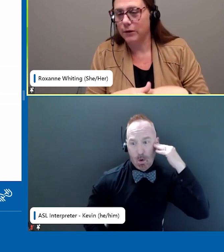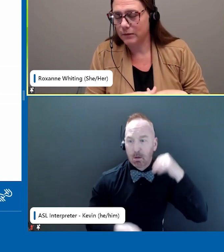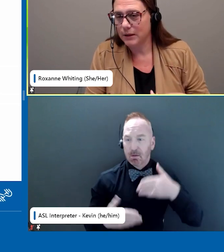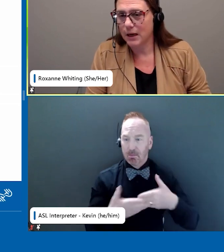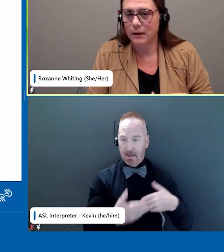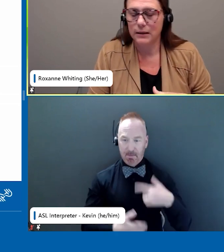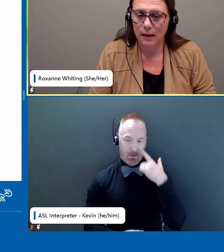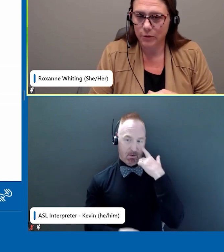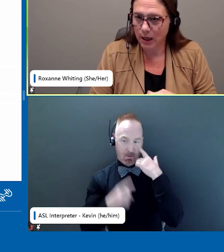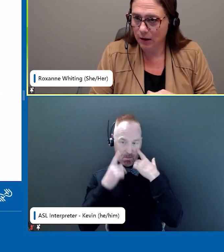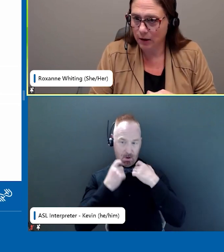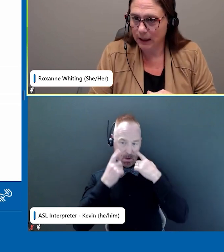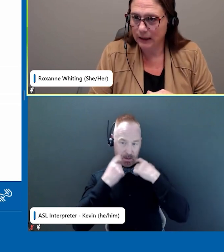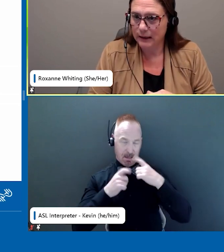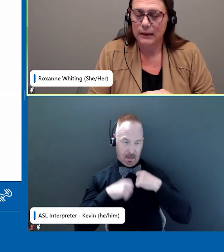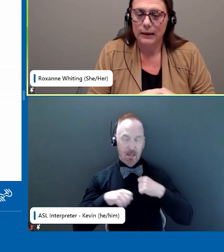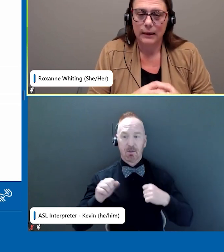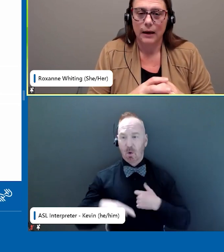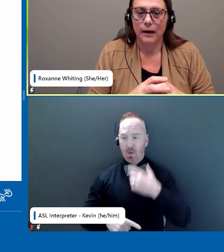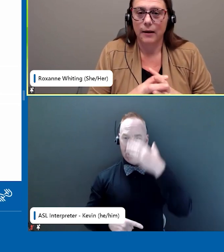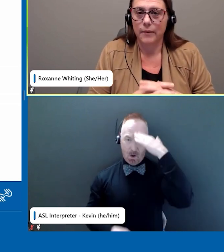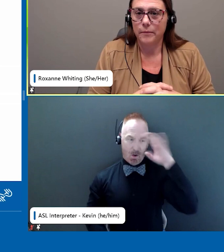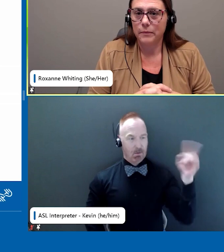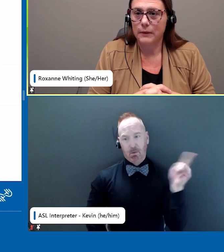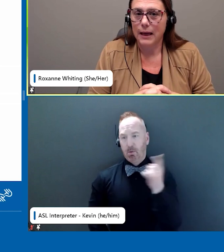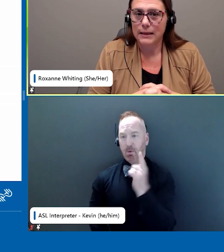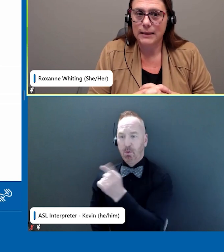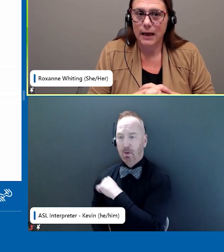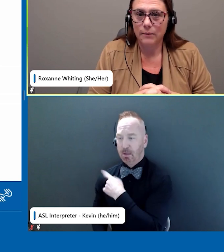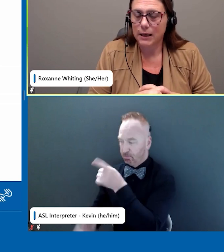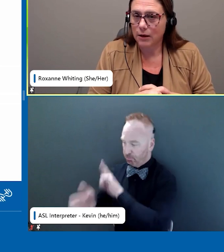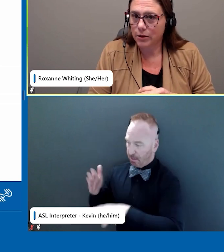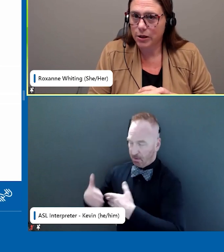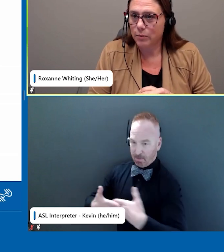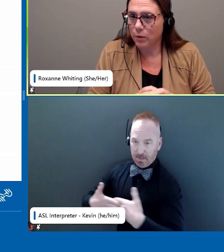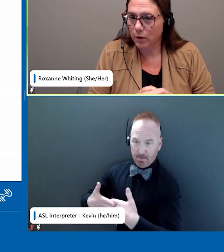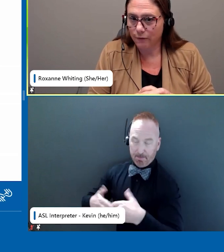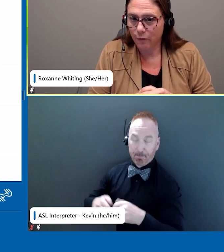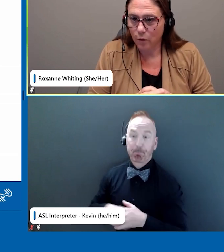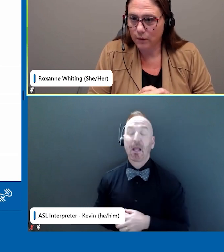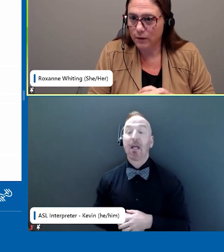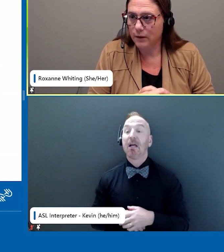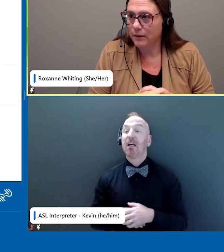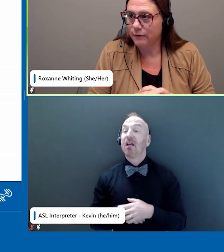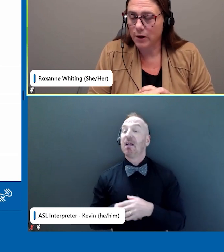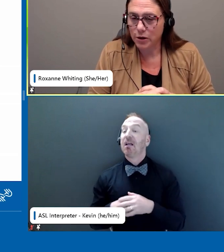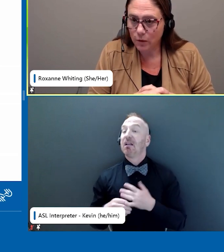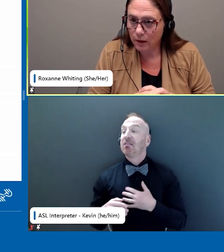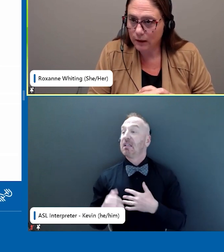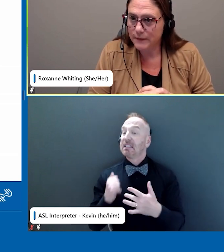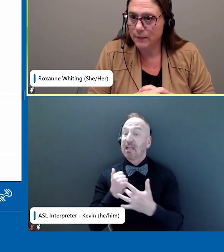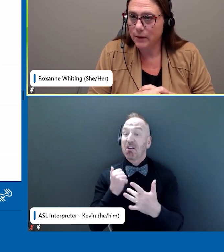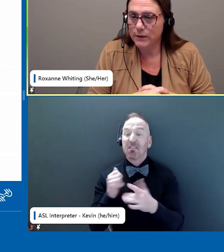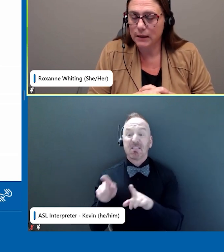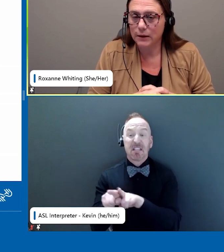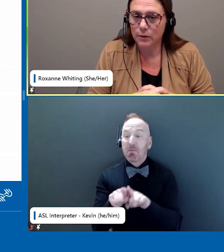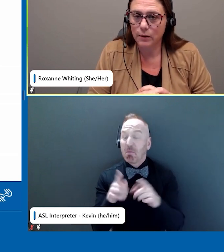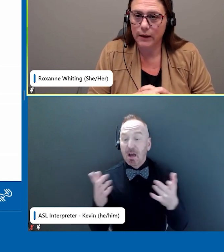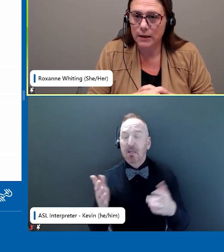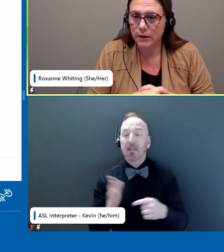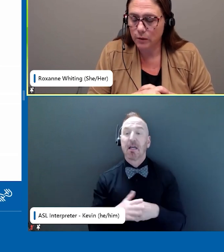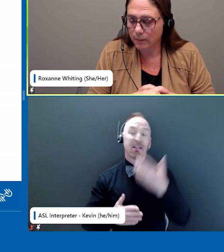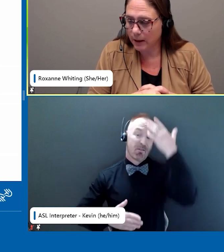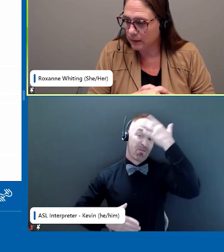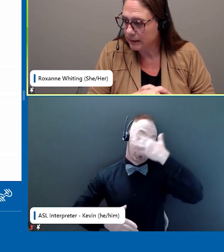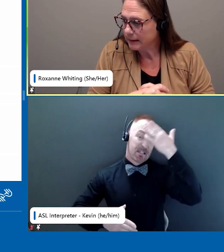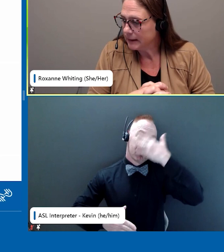how they knew to come check on me. That same technology would work for the front door if someone was at the door